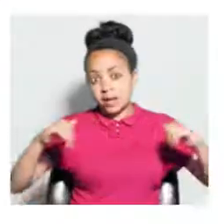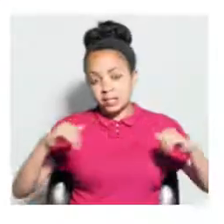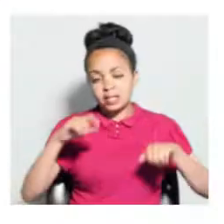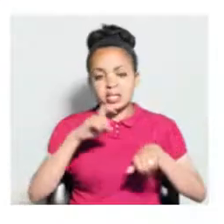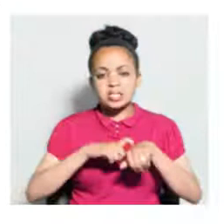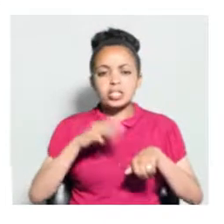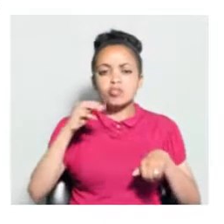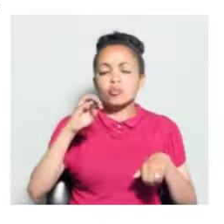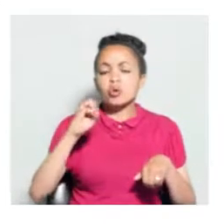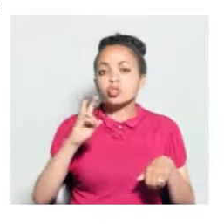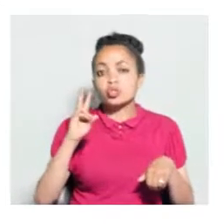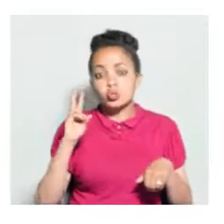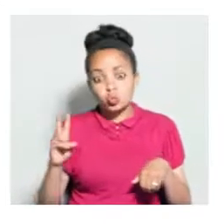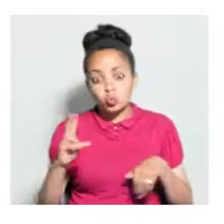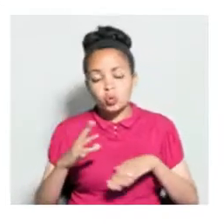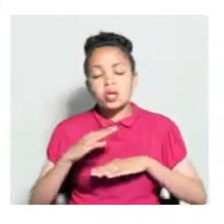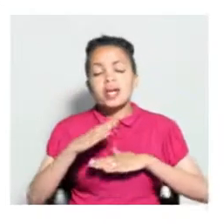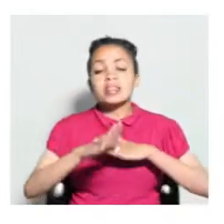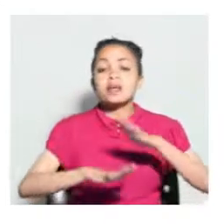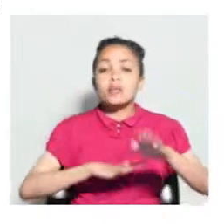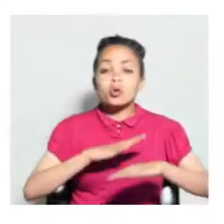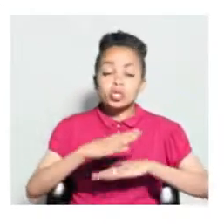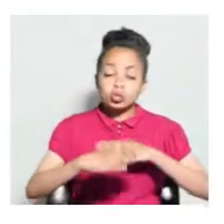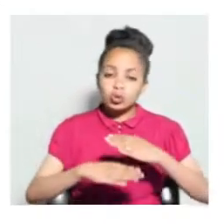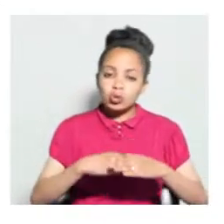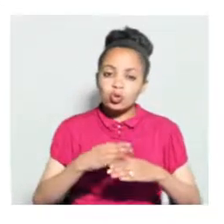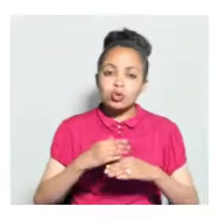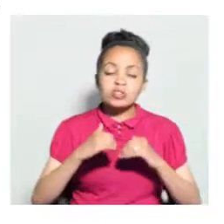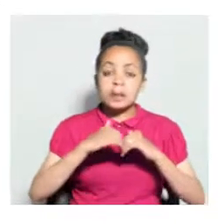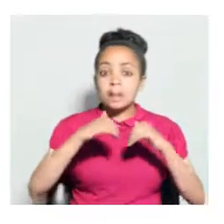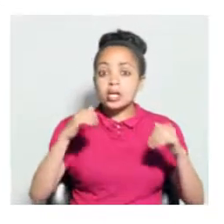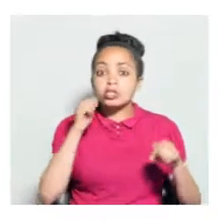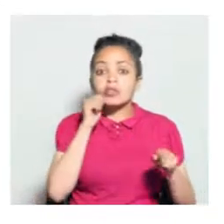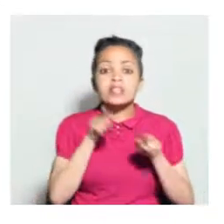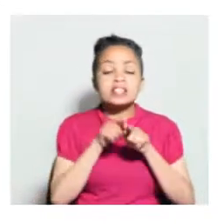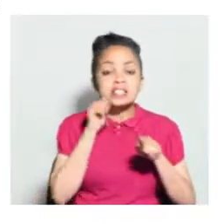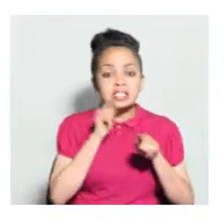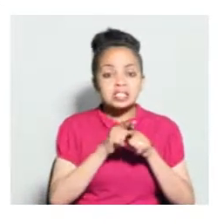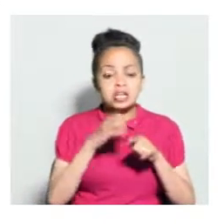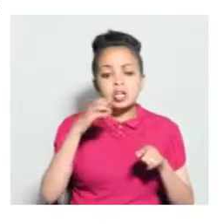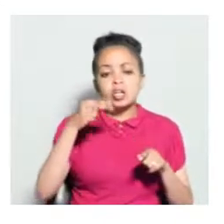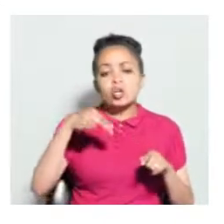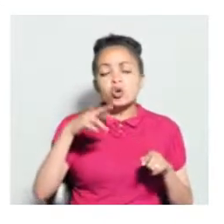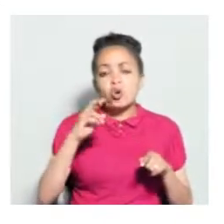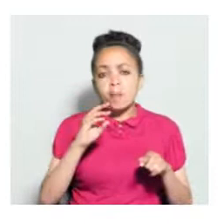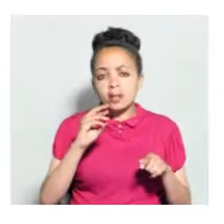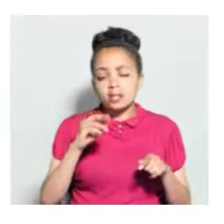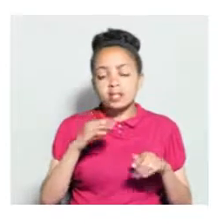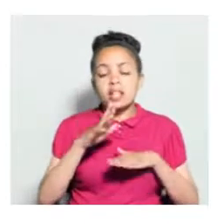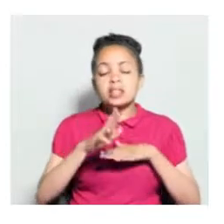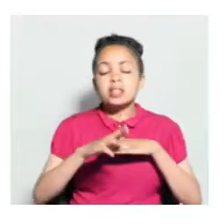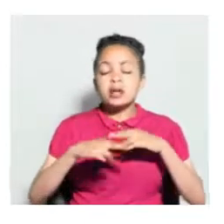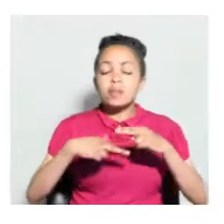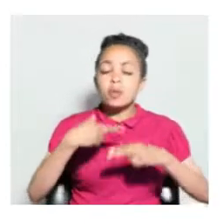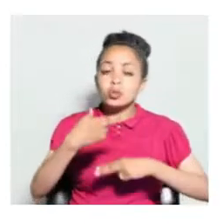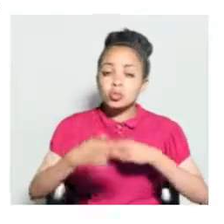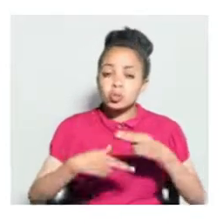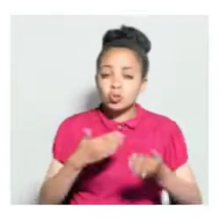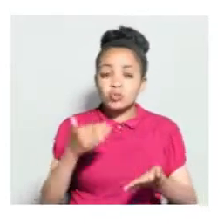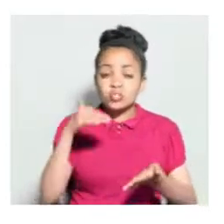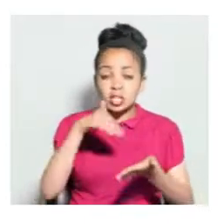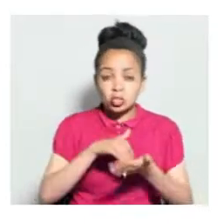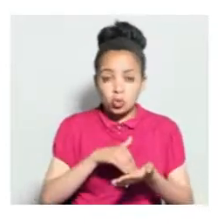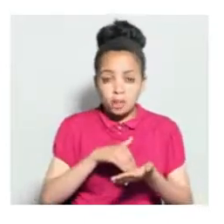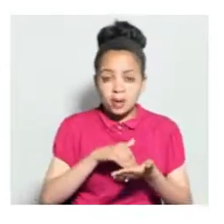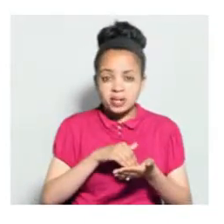II as process of separation of sister chromatid. And again, as the process of separation of